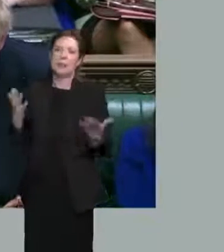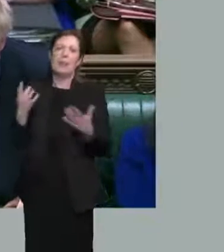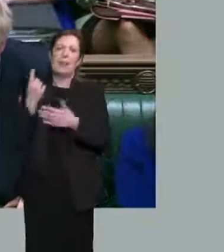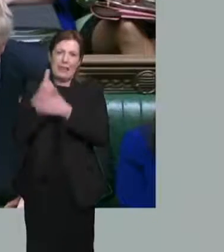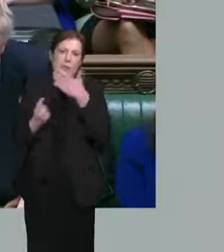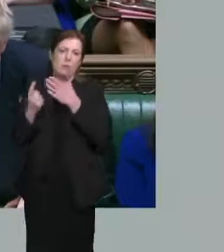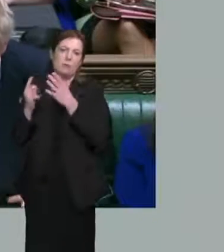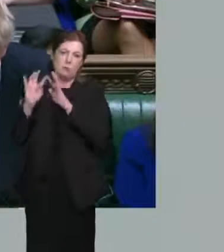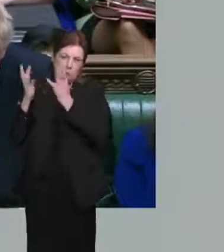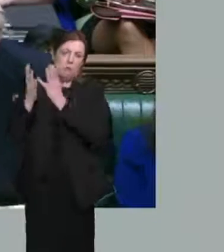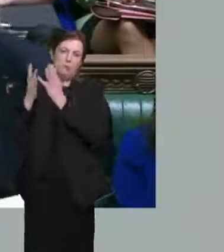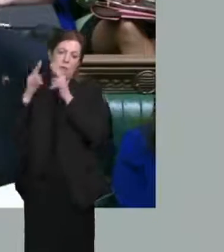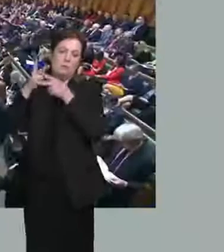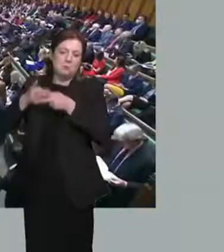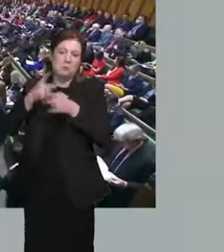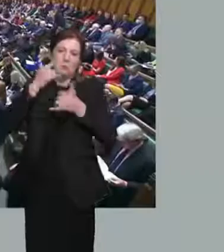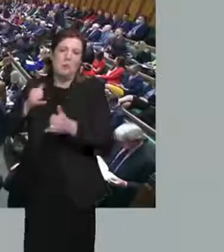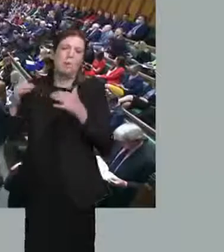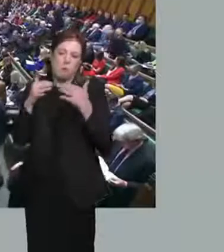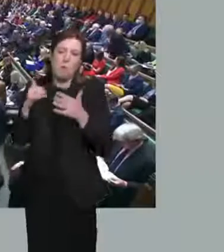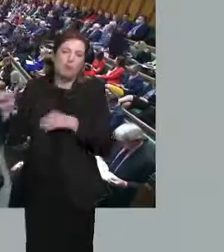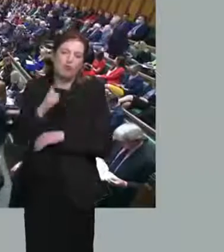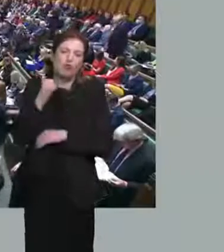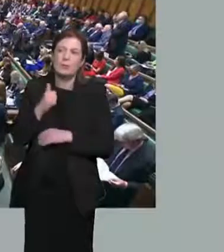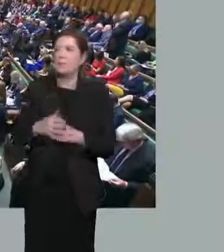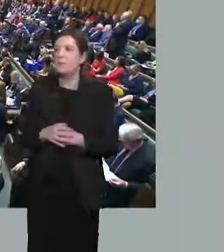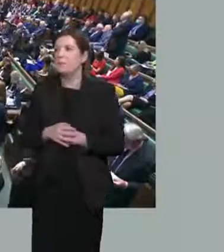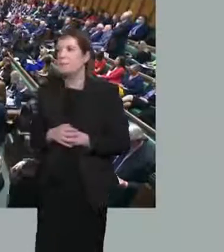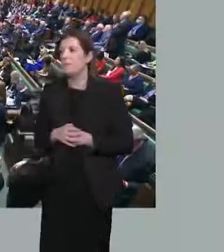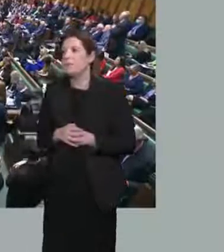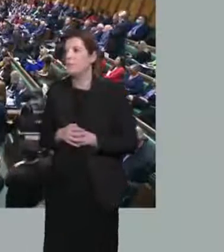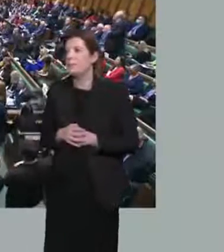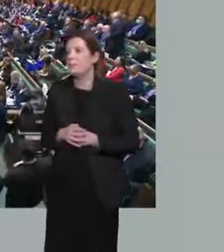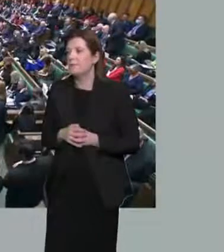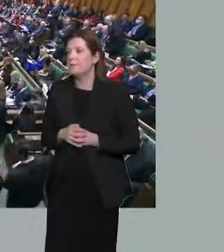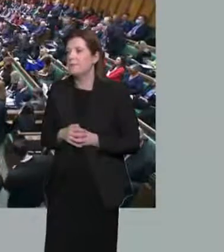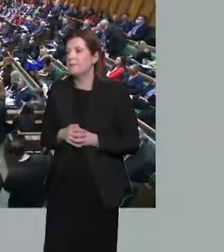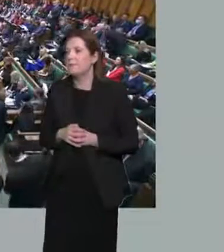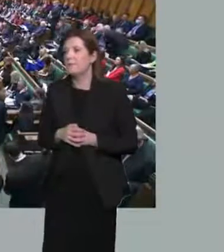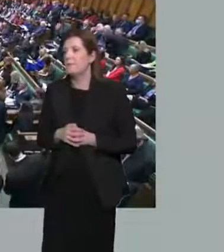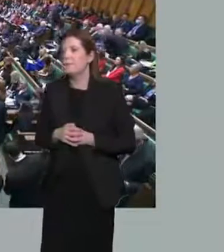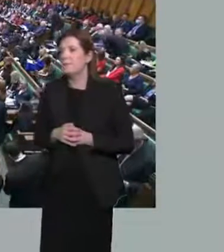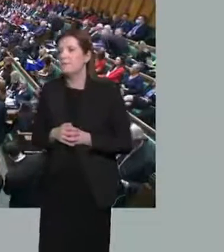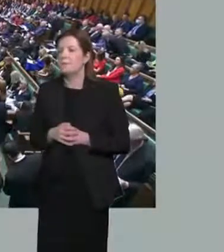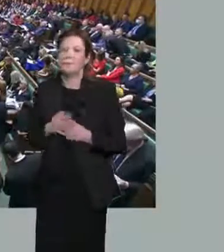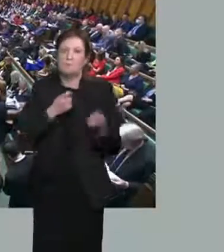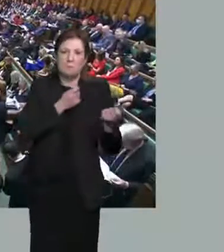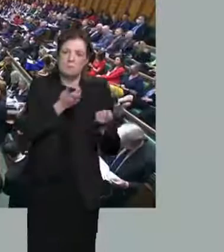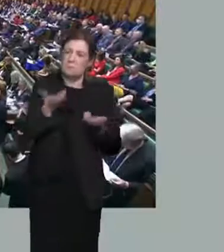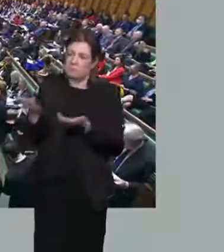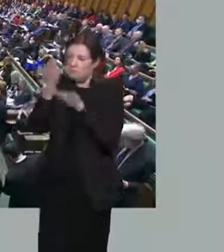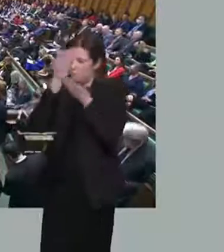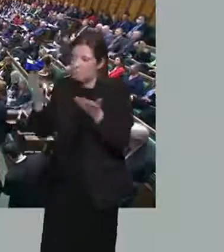independent regulator for football. Olinda Bicroft. Thank you, Mr. Speaker. My right honourable friend, the Prime Minister, is